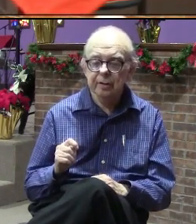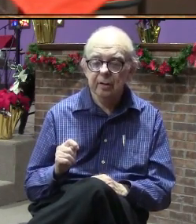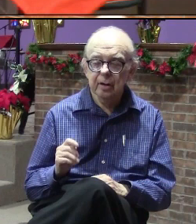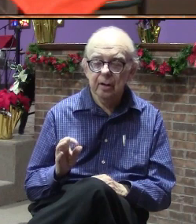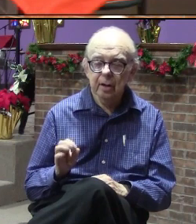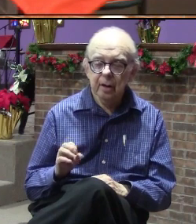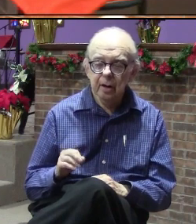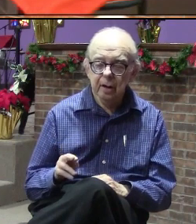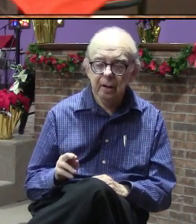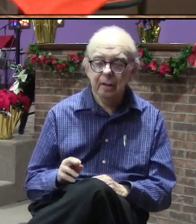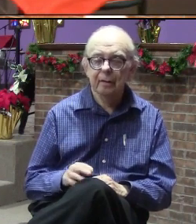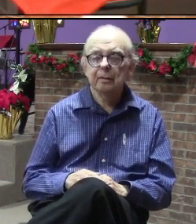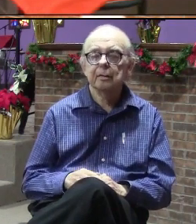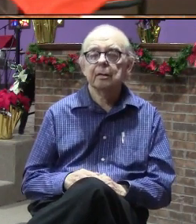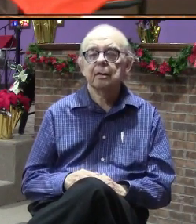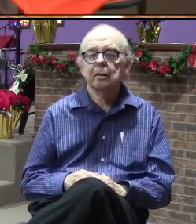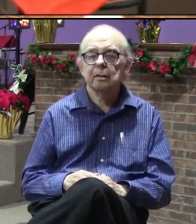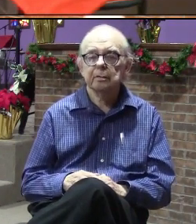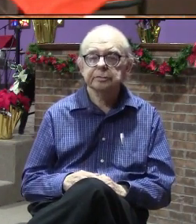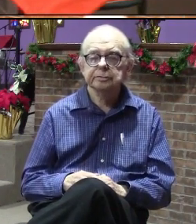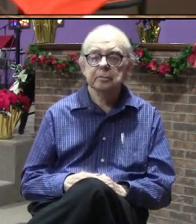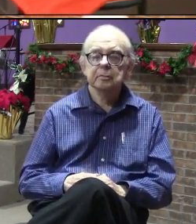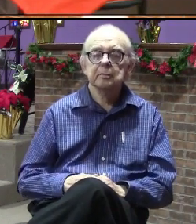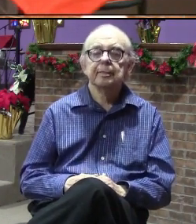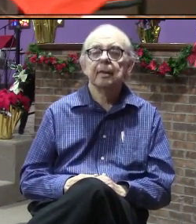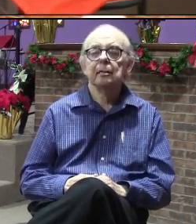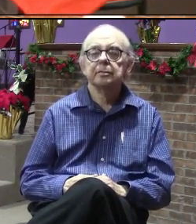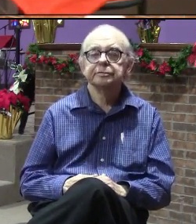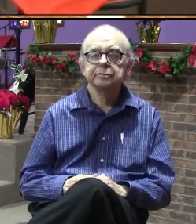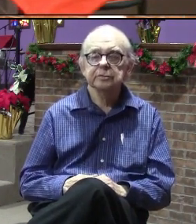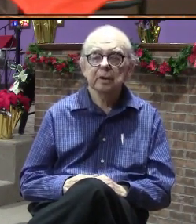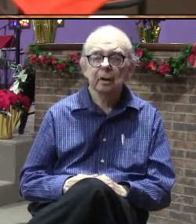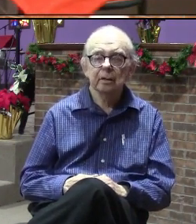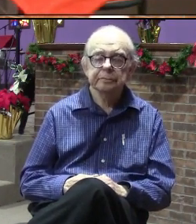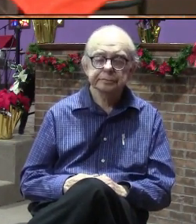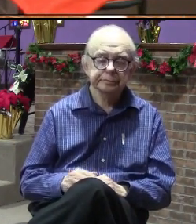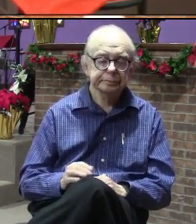It's full force with additives.